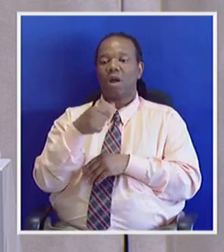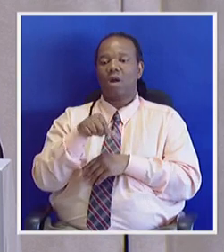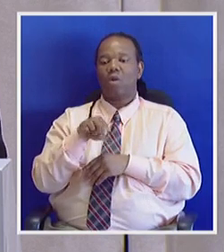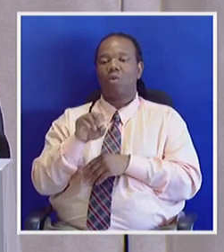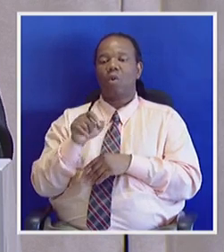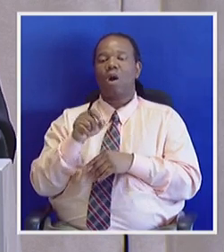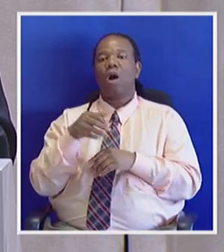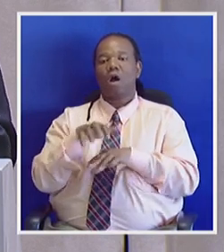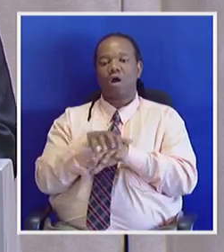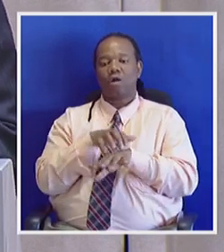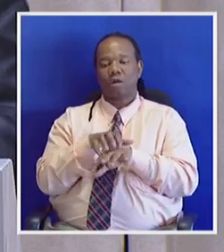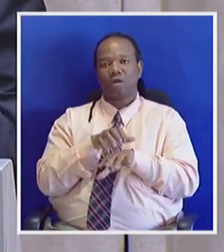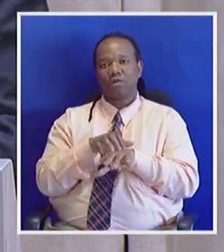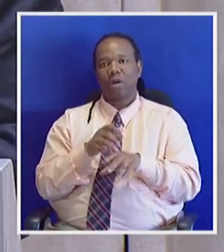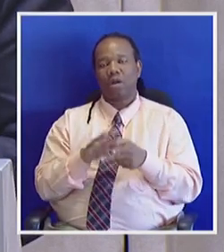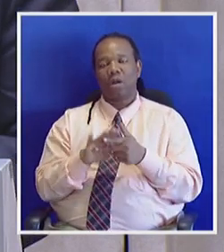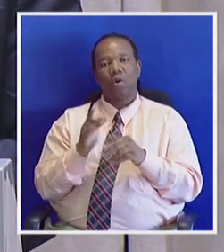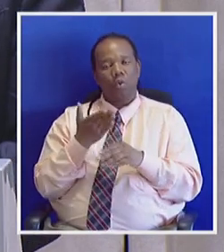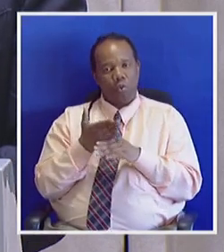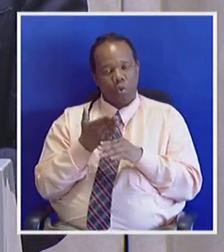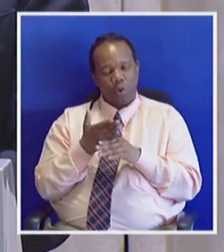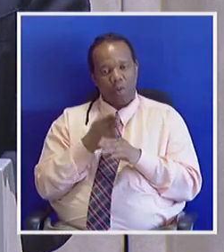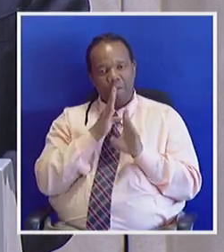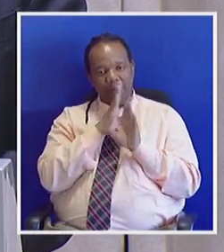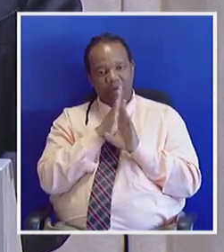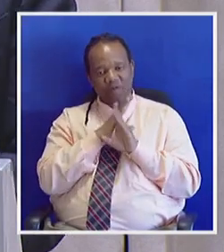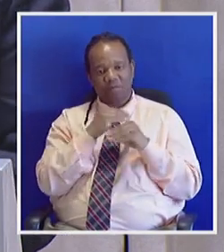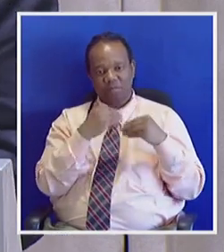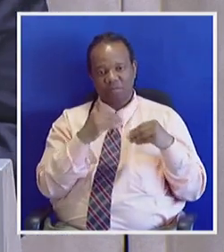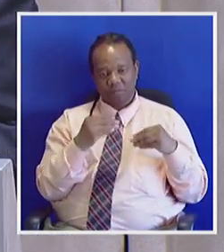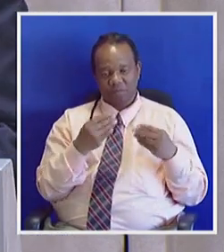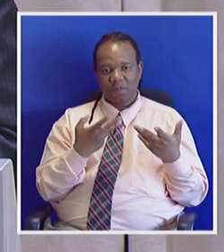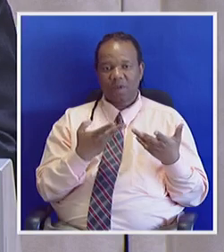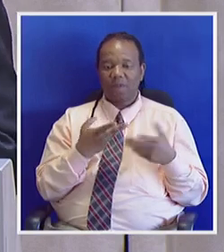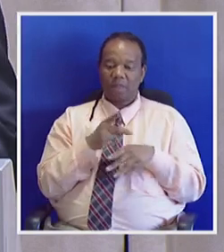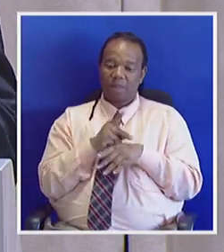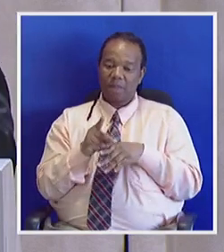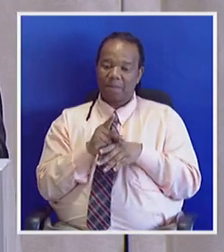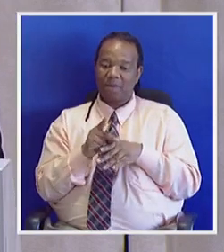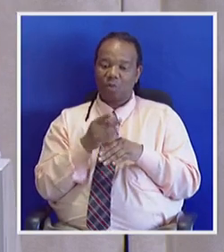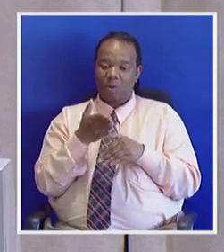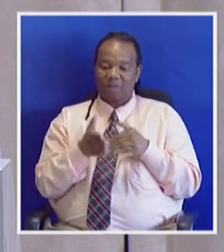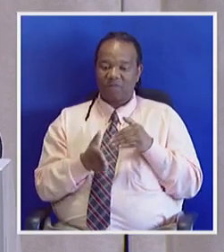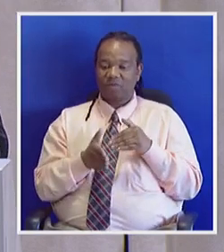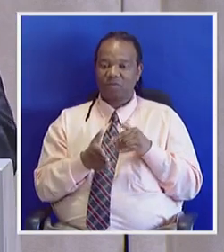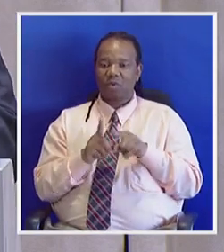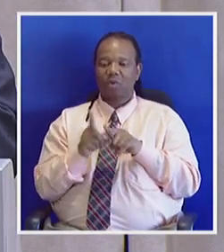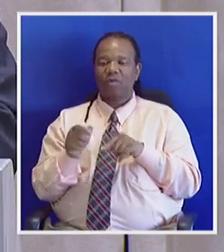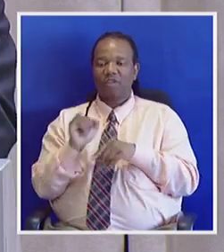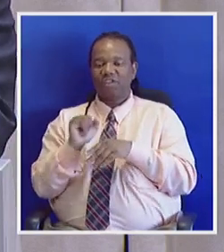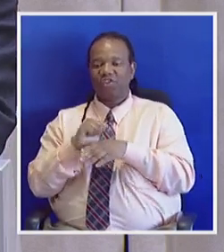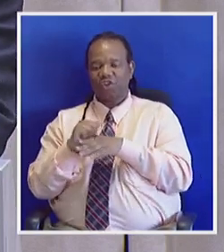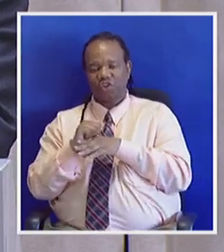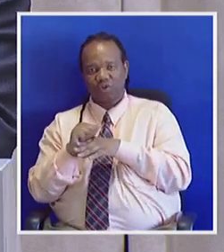working together with the private sector, we are finalizing plans for the employment in internships as well as